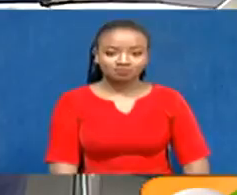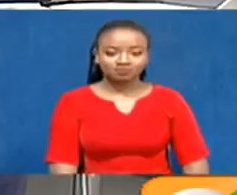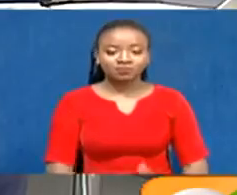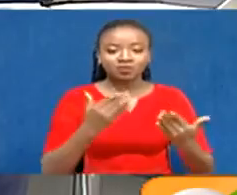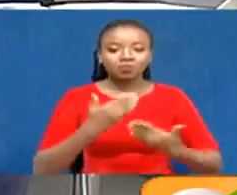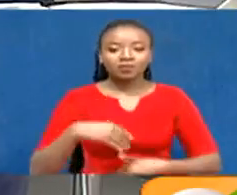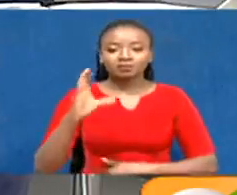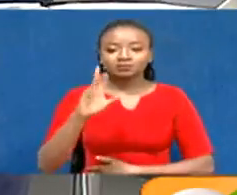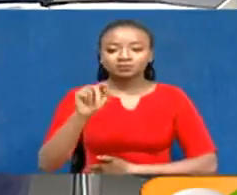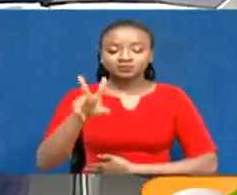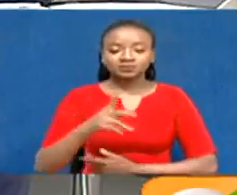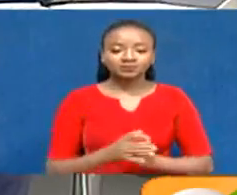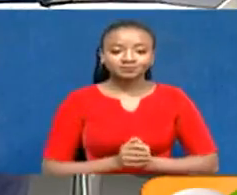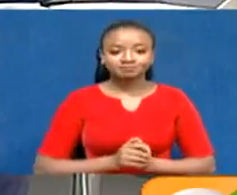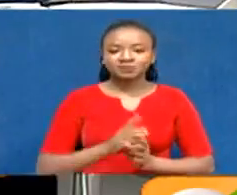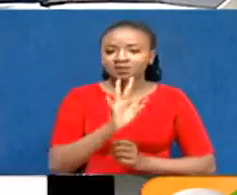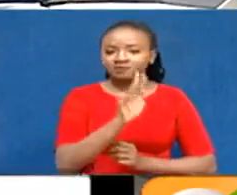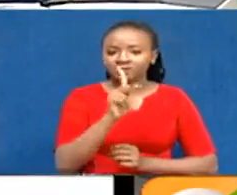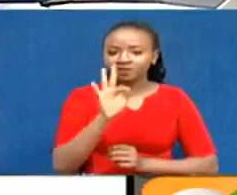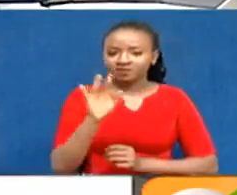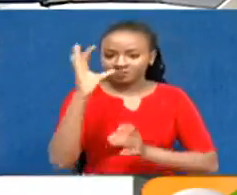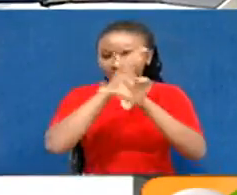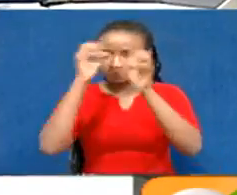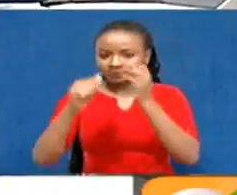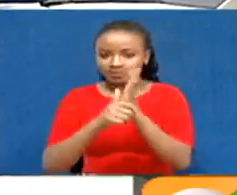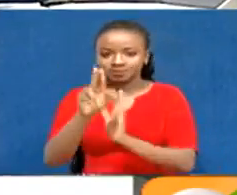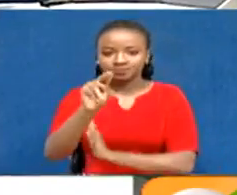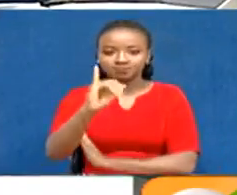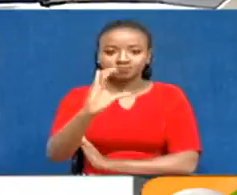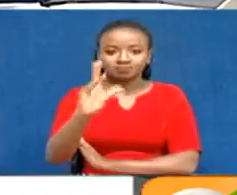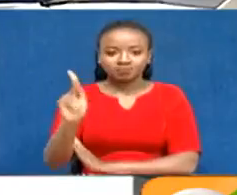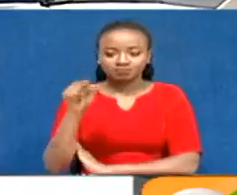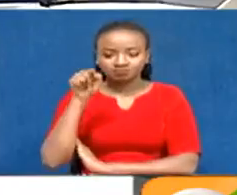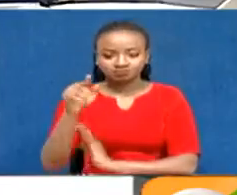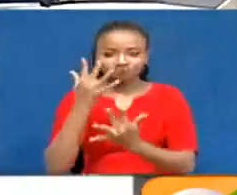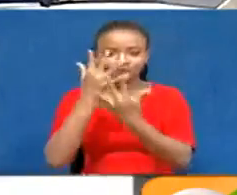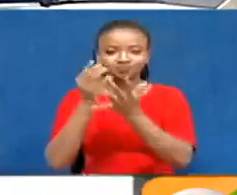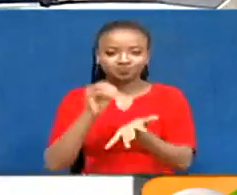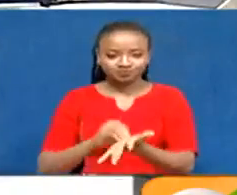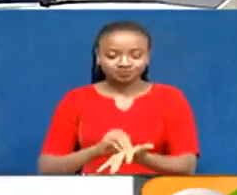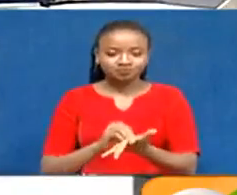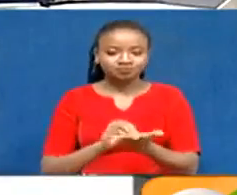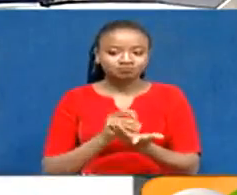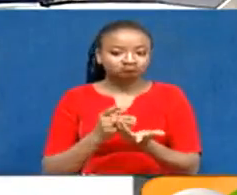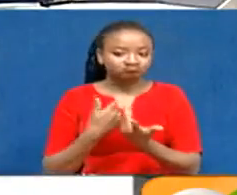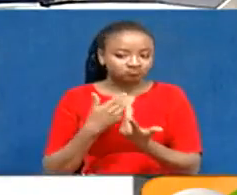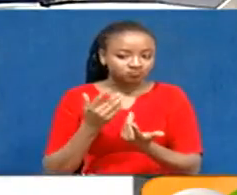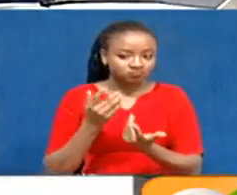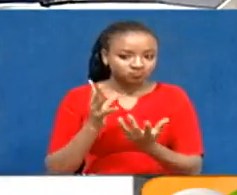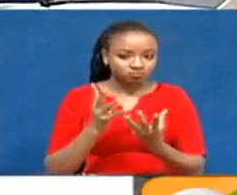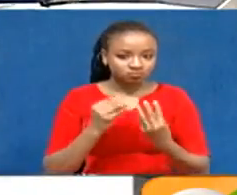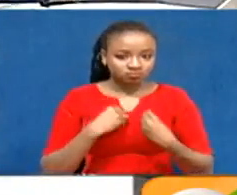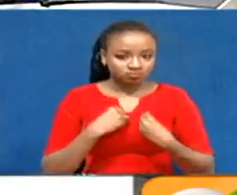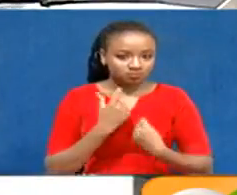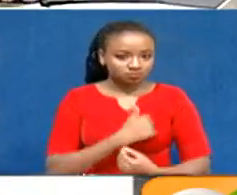So, suspended FKF President Nick Mwendwa spent another night in police custody pending a ruling on whether he will take a plea or not. That's